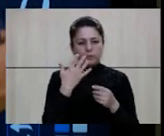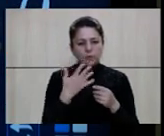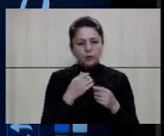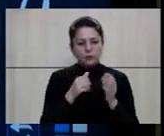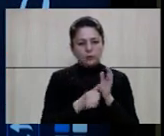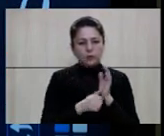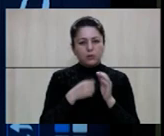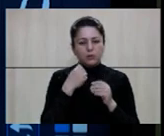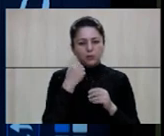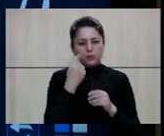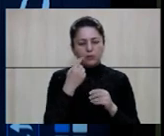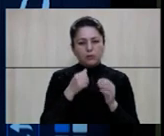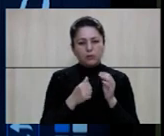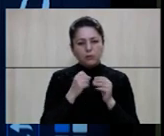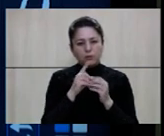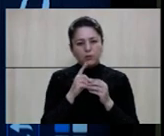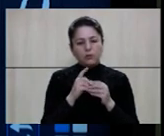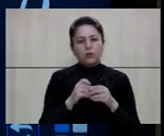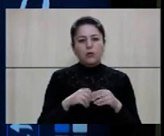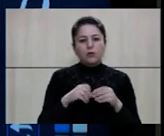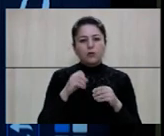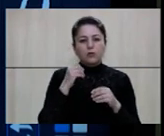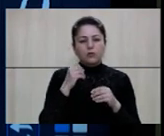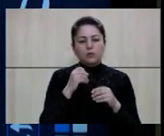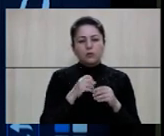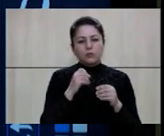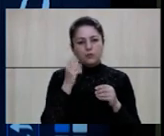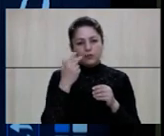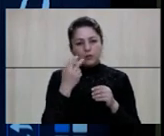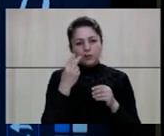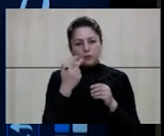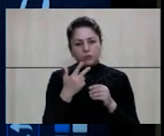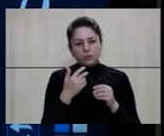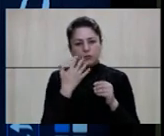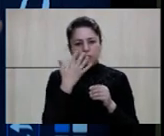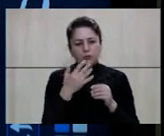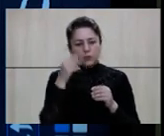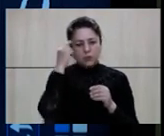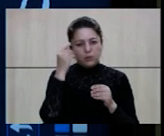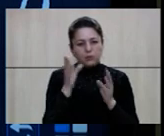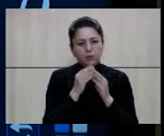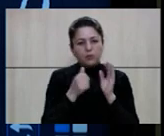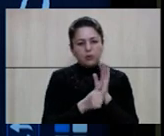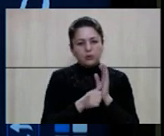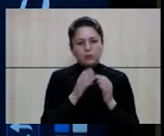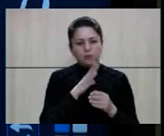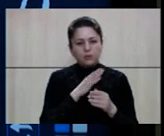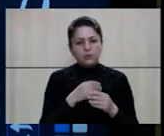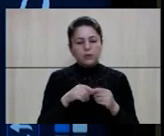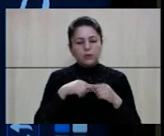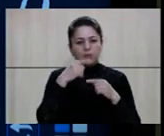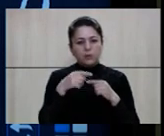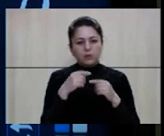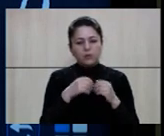qo'shsak 11, bir dilda. 2 ga 3 ni qo'shsak 5, 5 ga 0 5, dildagi bilan 6.